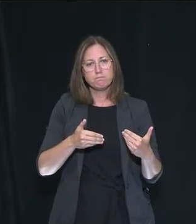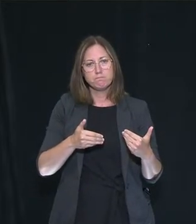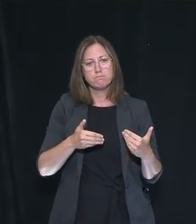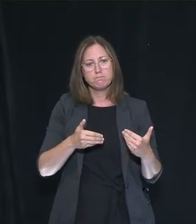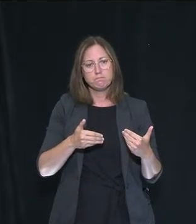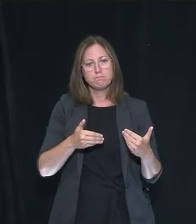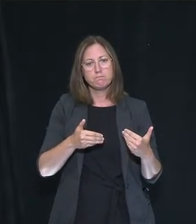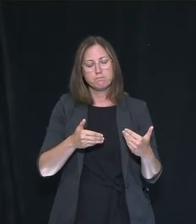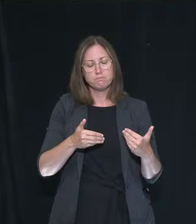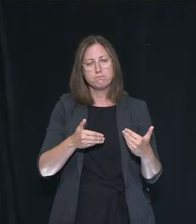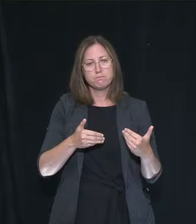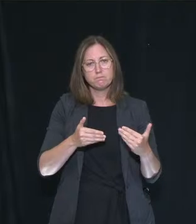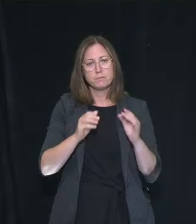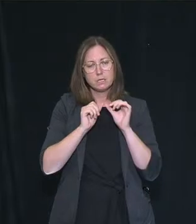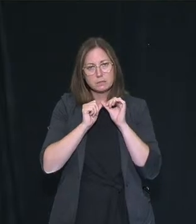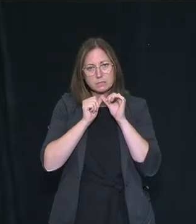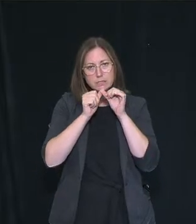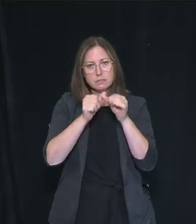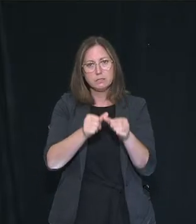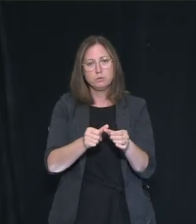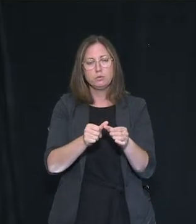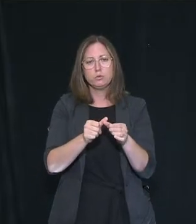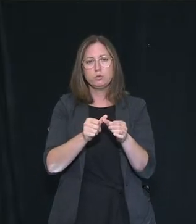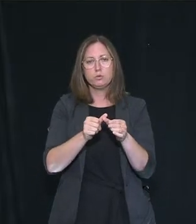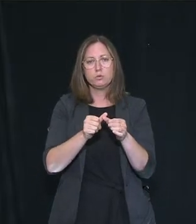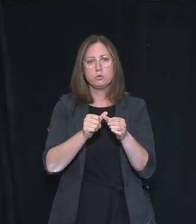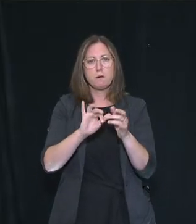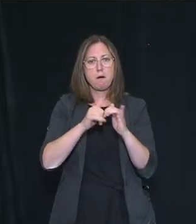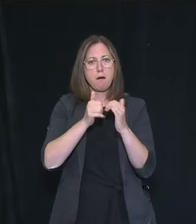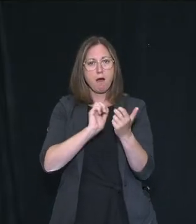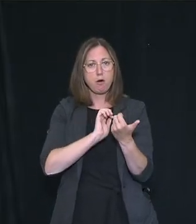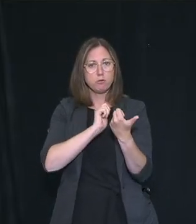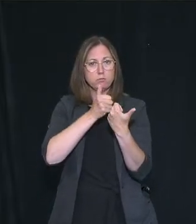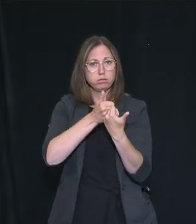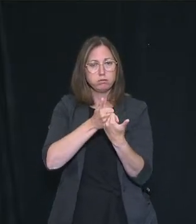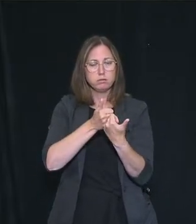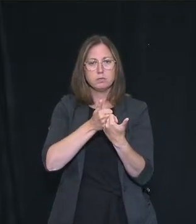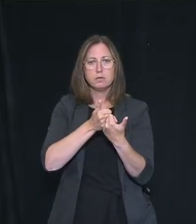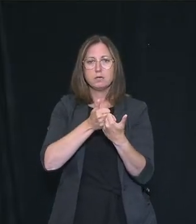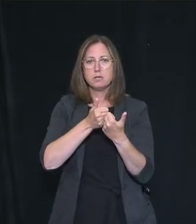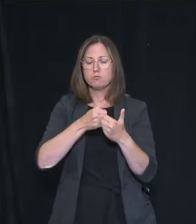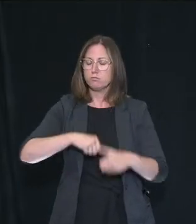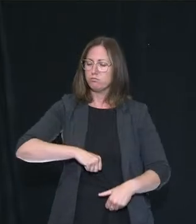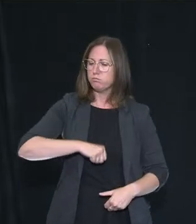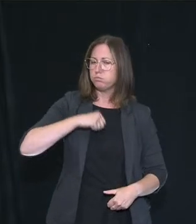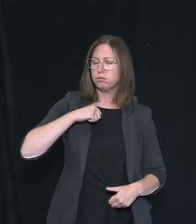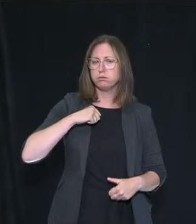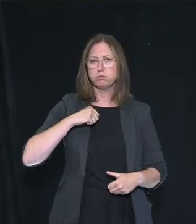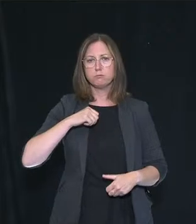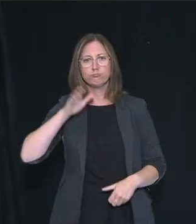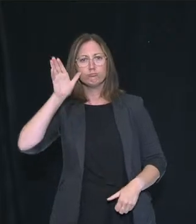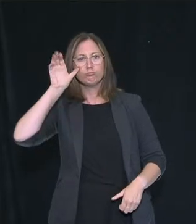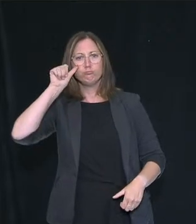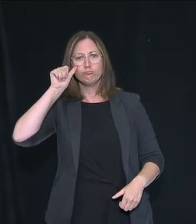they will face them with dignity and great resolve.